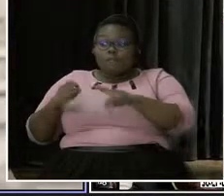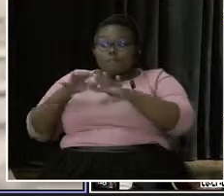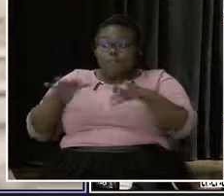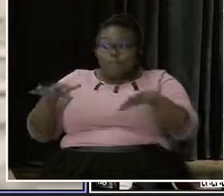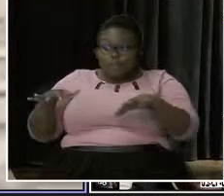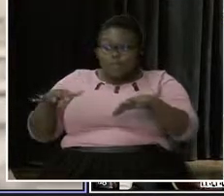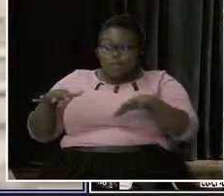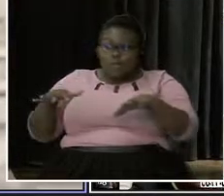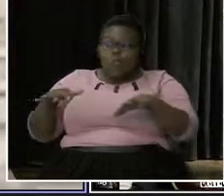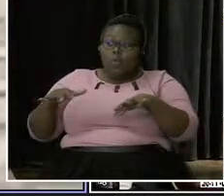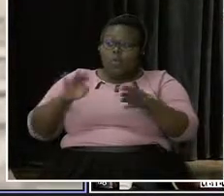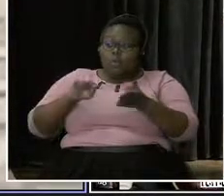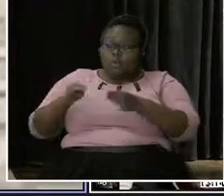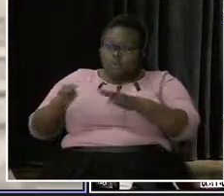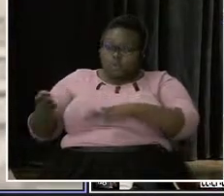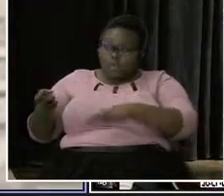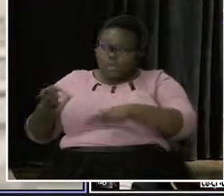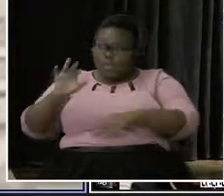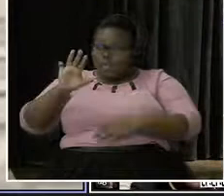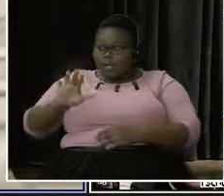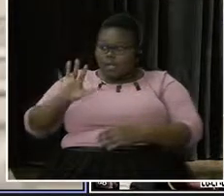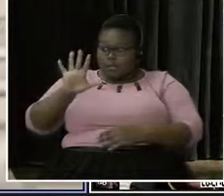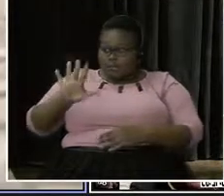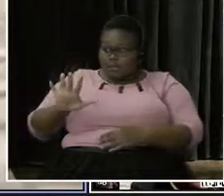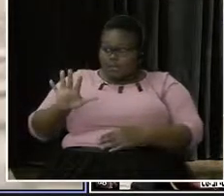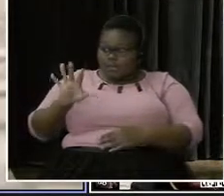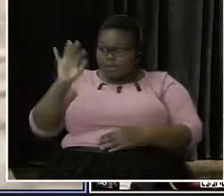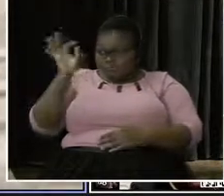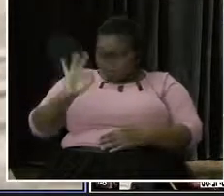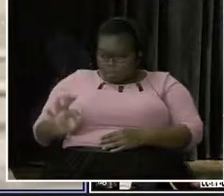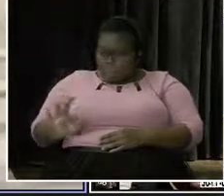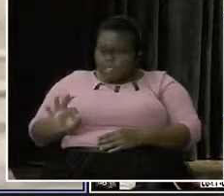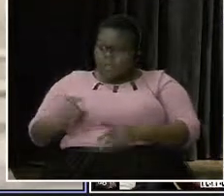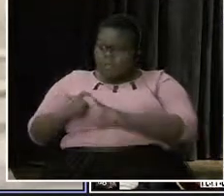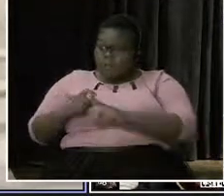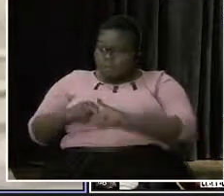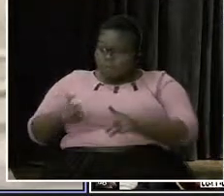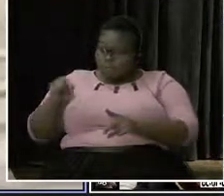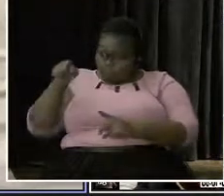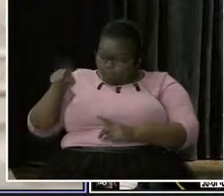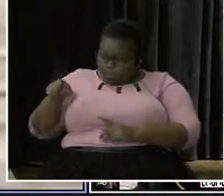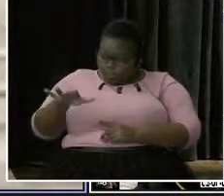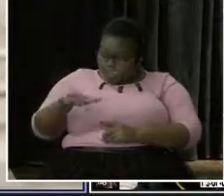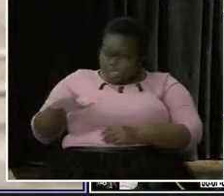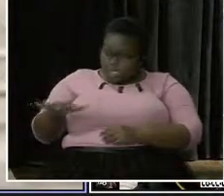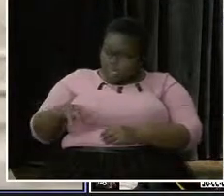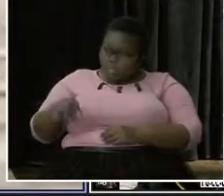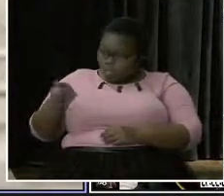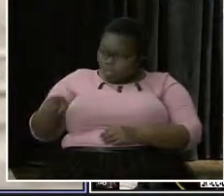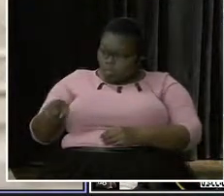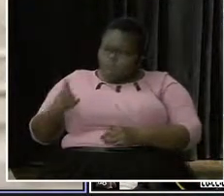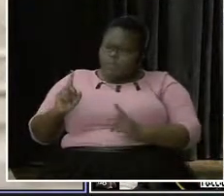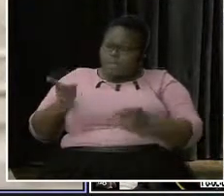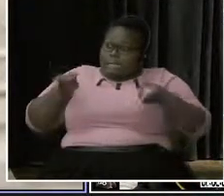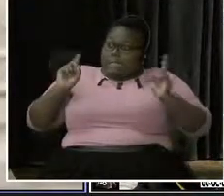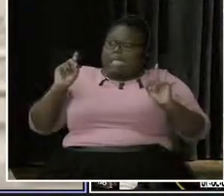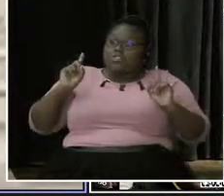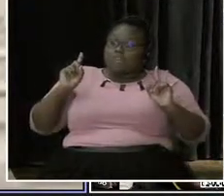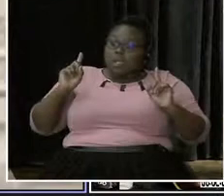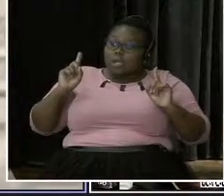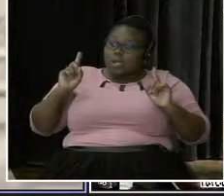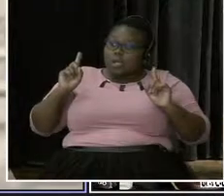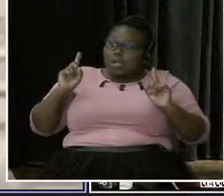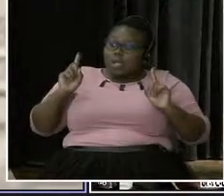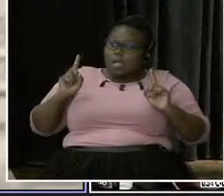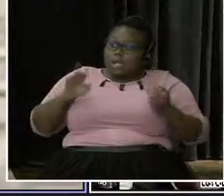lives, 95% of those people are coming from those areas. Those are the people who were really threatened by the situation. Those who have even